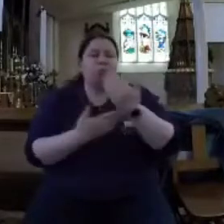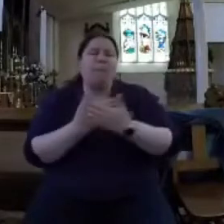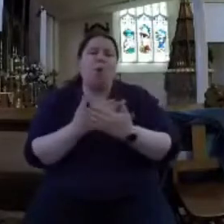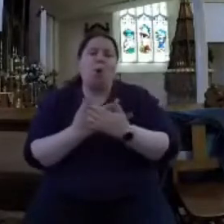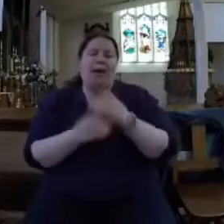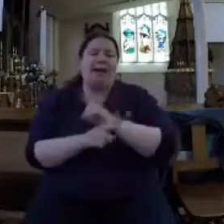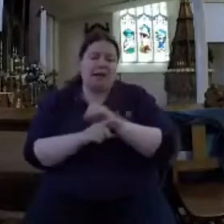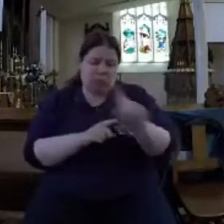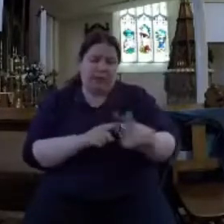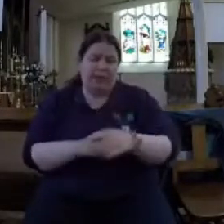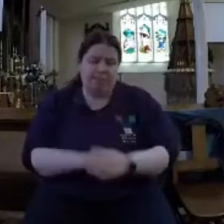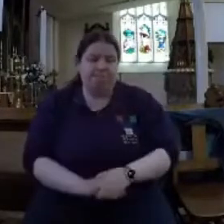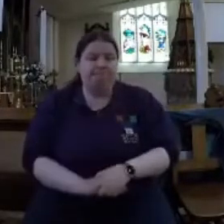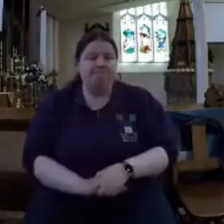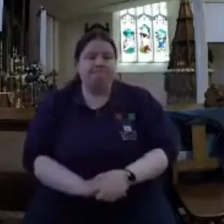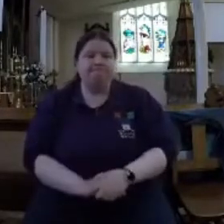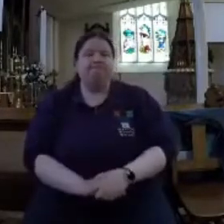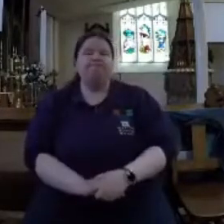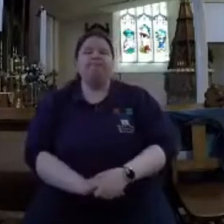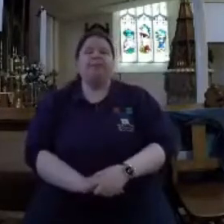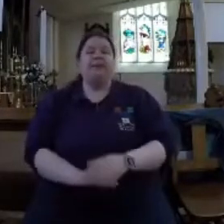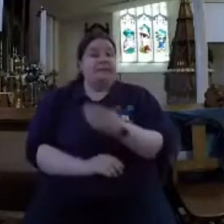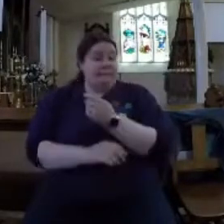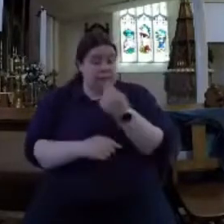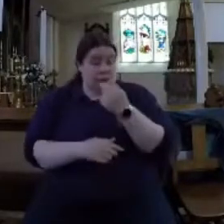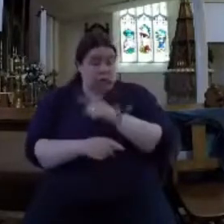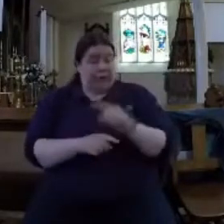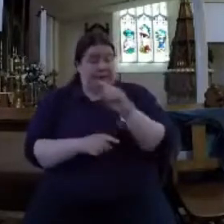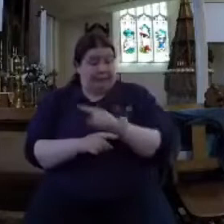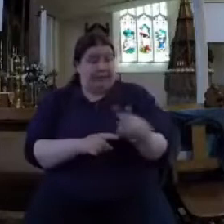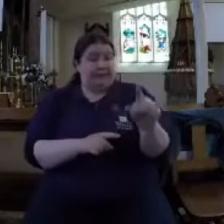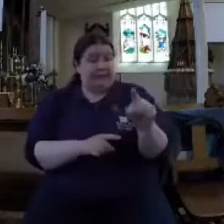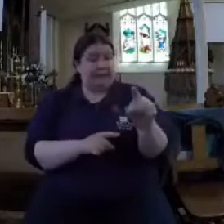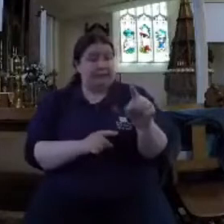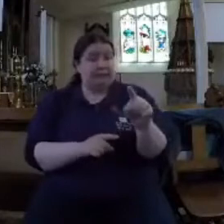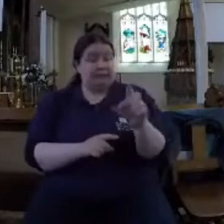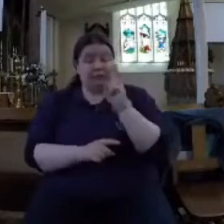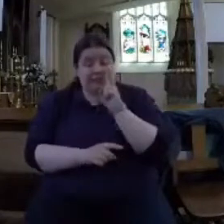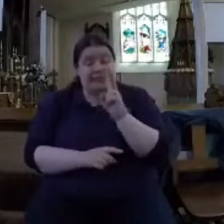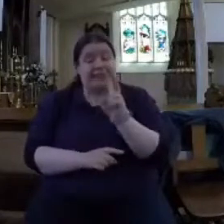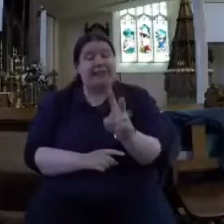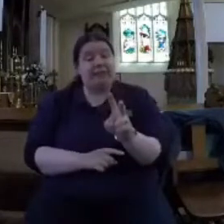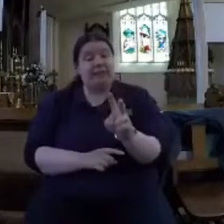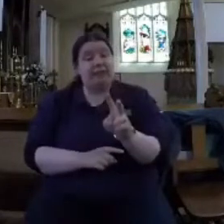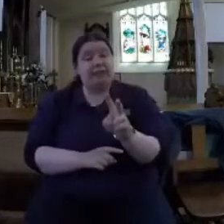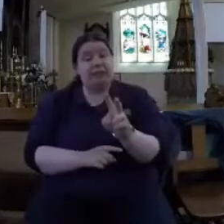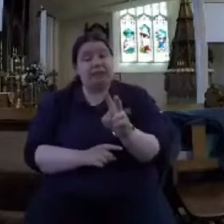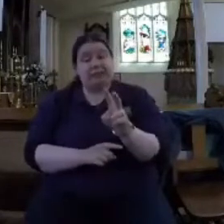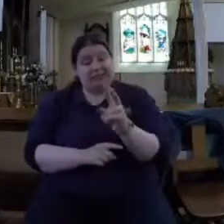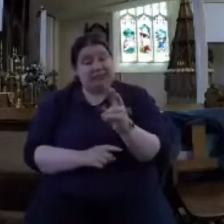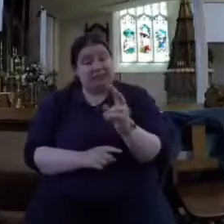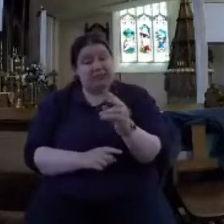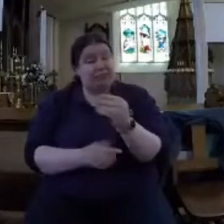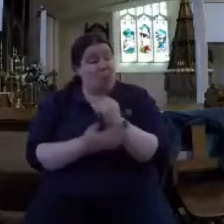week. In the coming weeks, we'll see that it was some completely dire